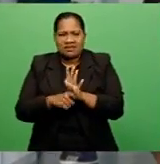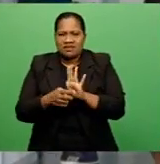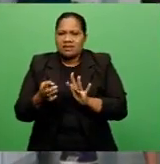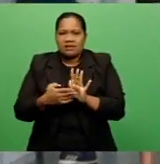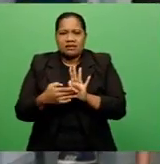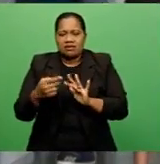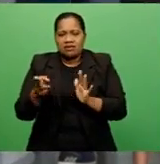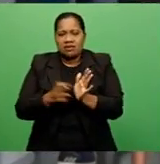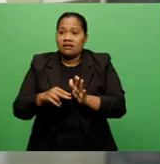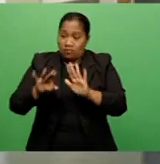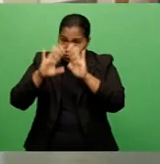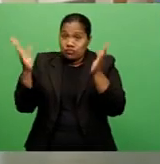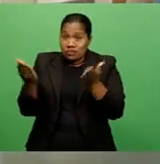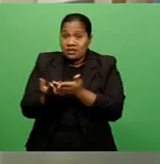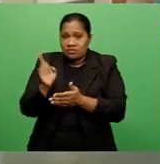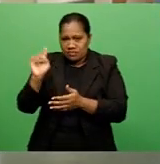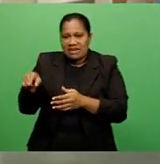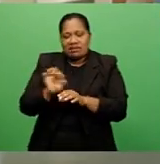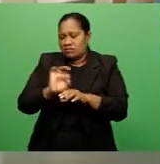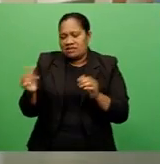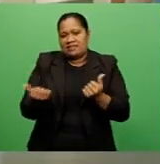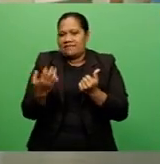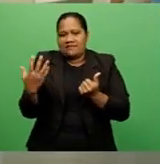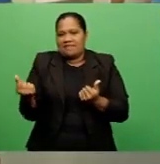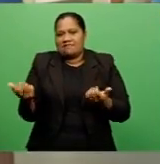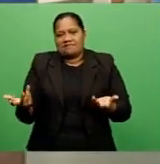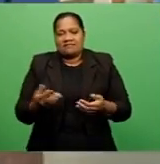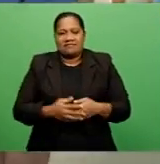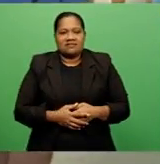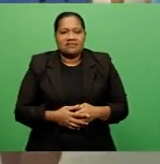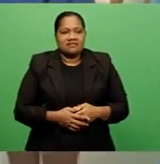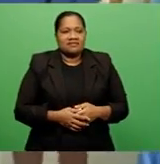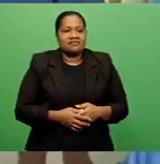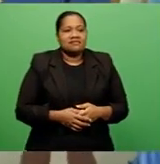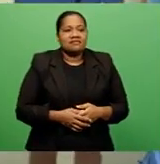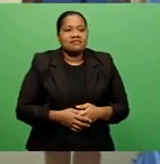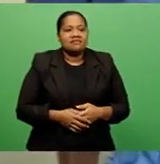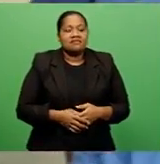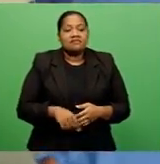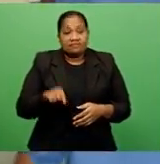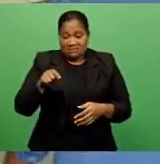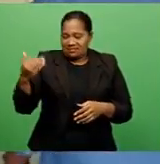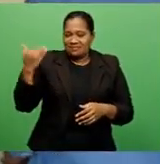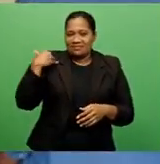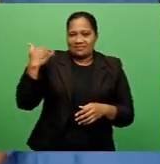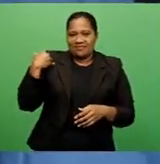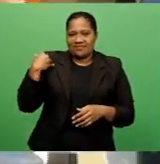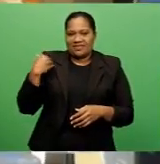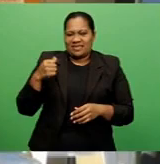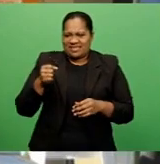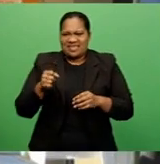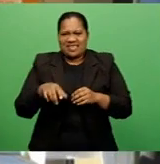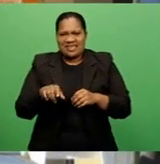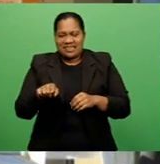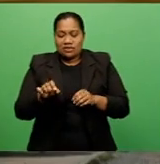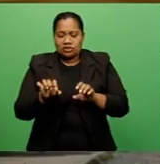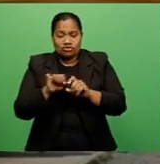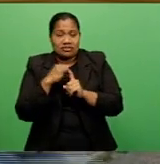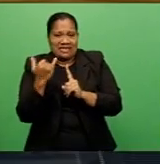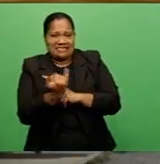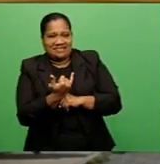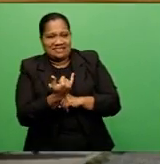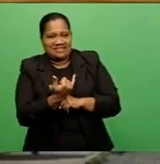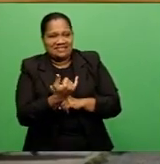leader says the shortage of medicines in hospitals and health centers affect the disadvantaged society. Many